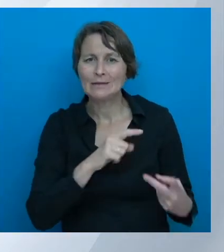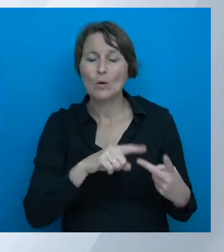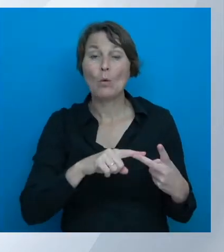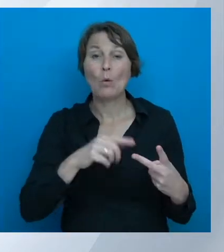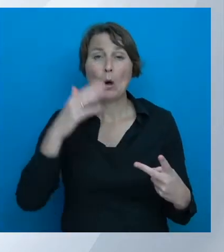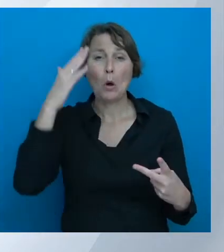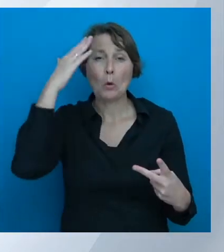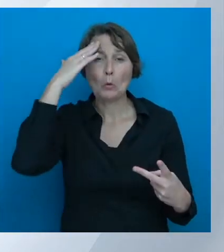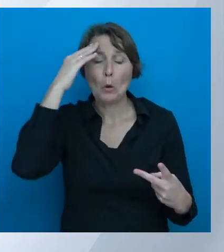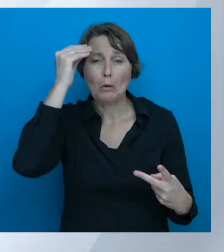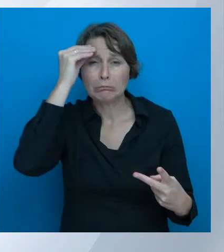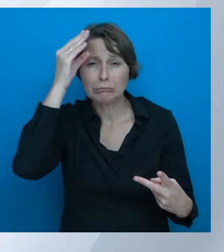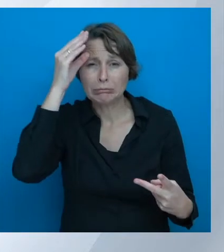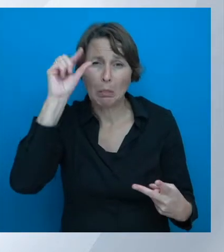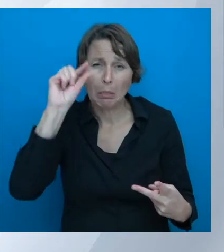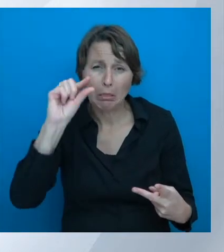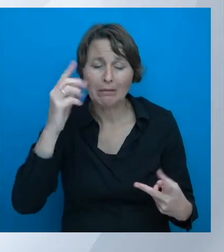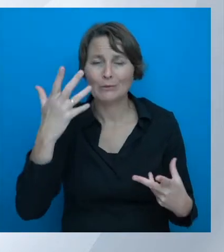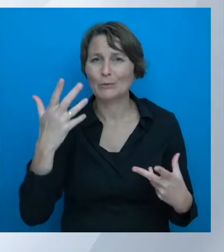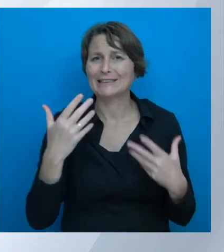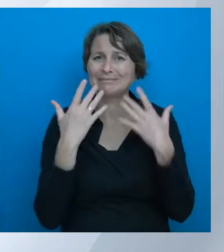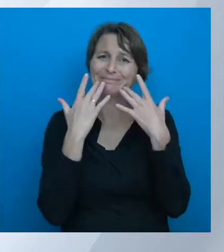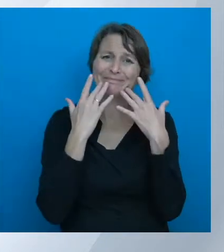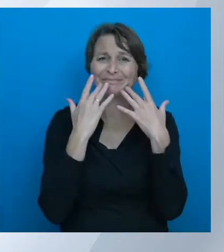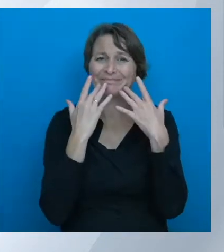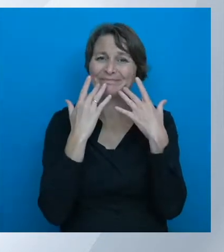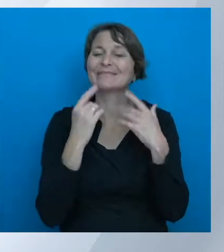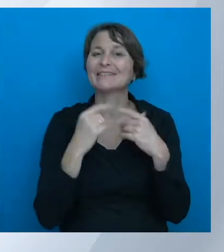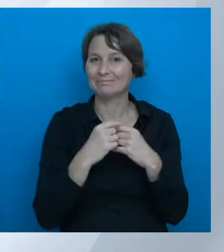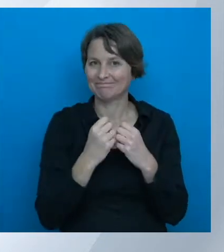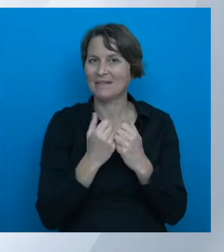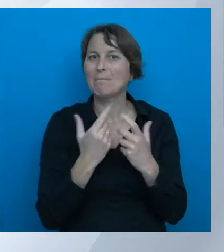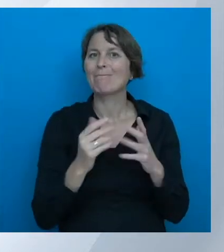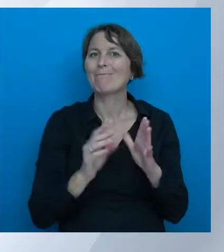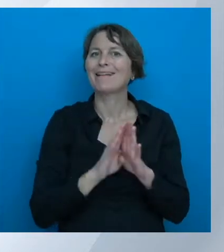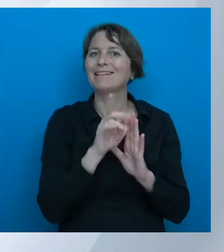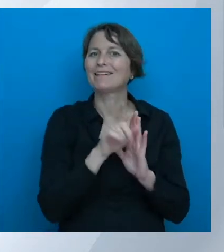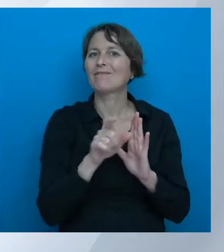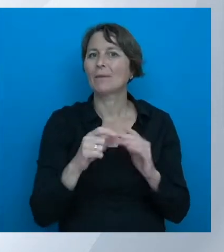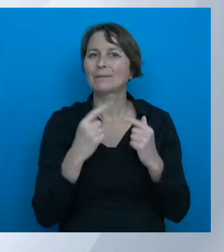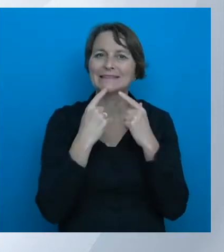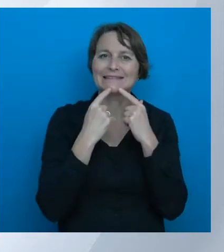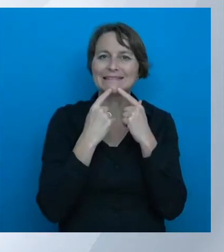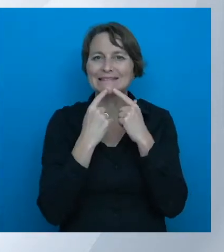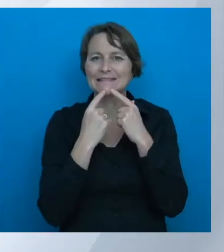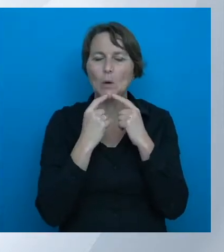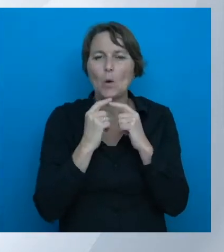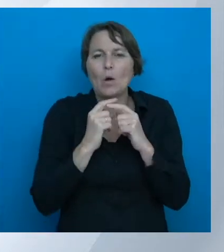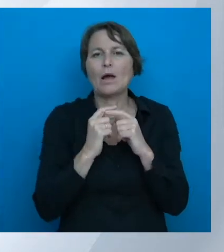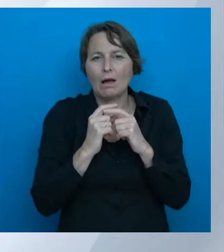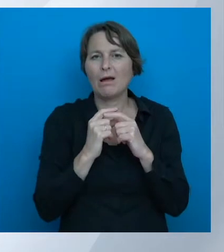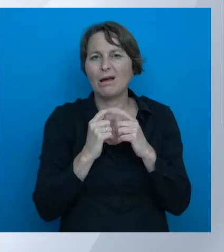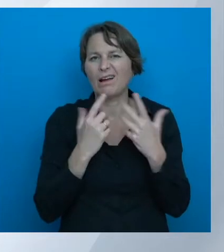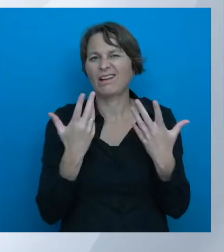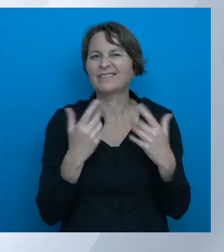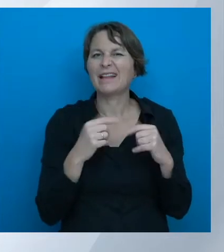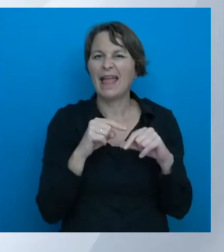reason, lots of developers still find themselves working on legacy in-house